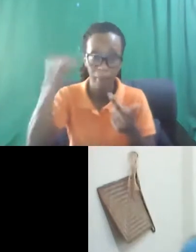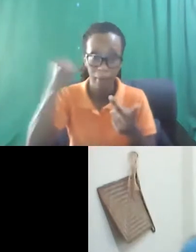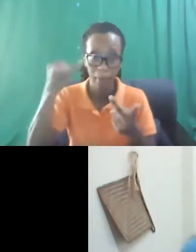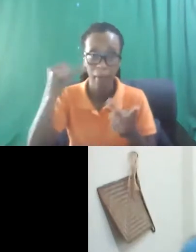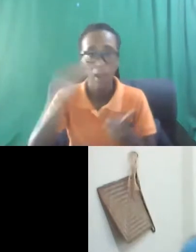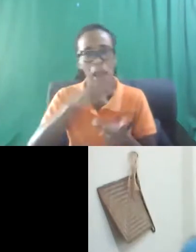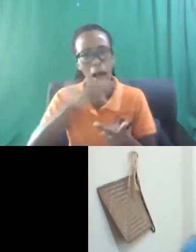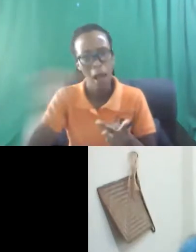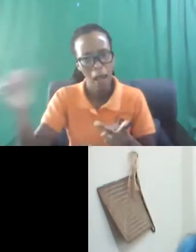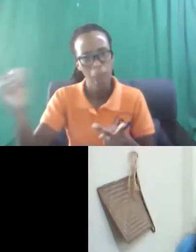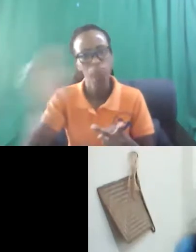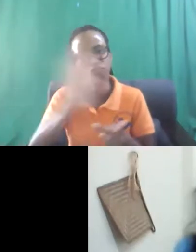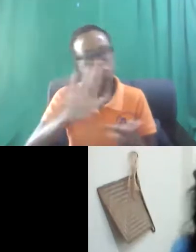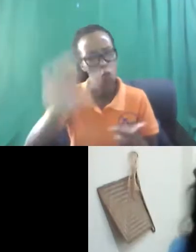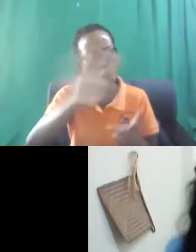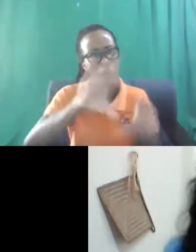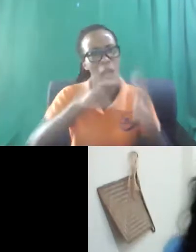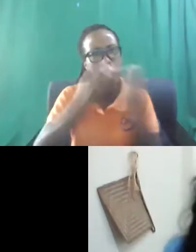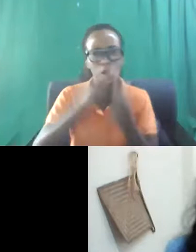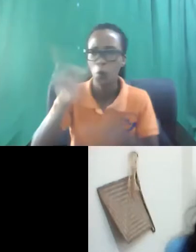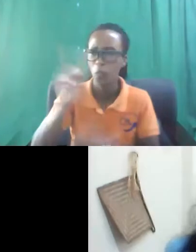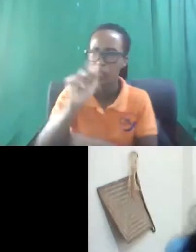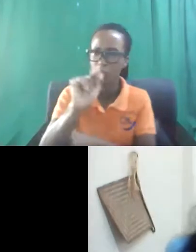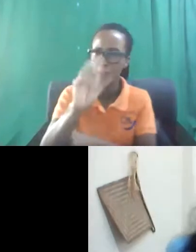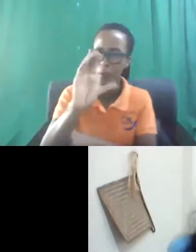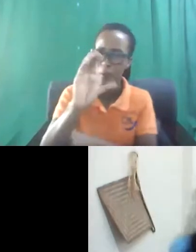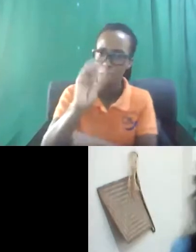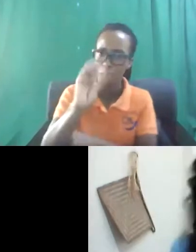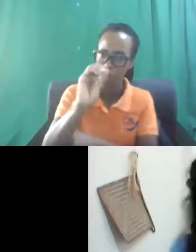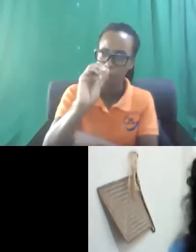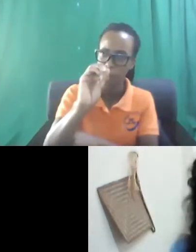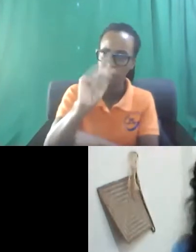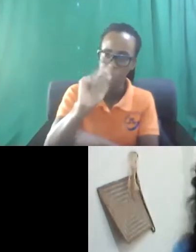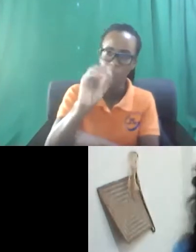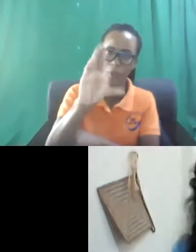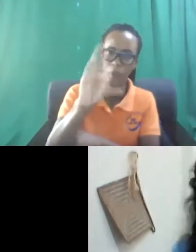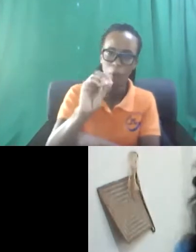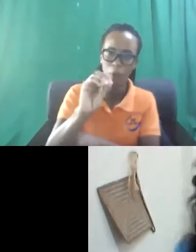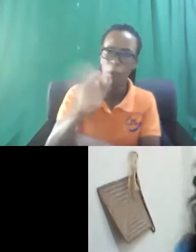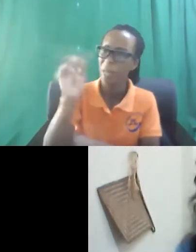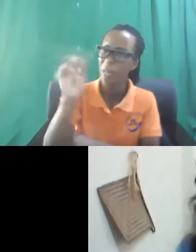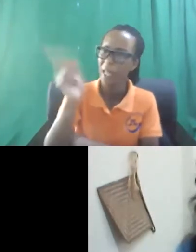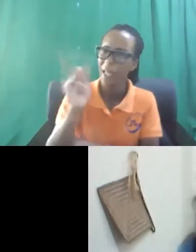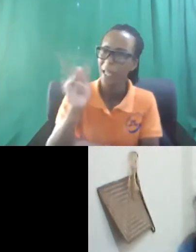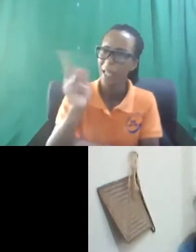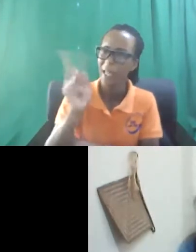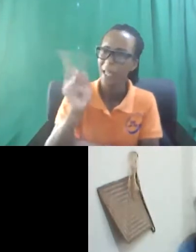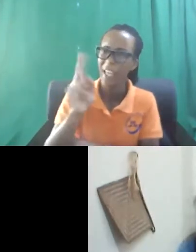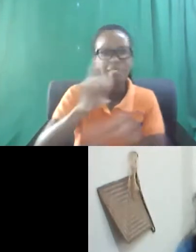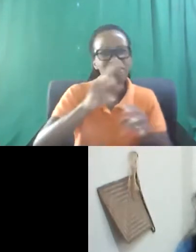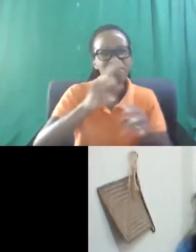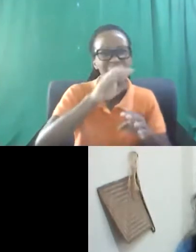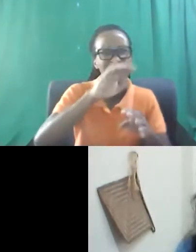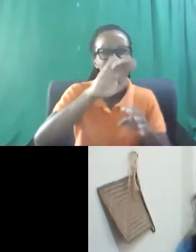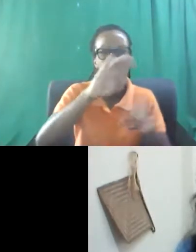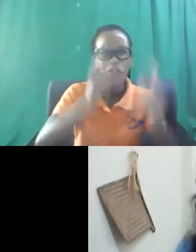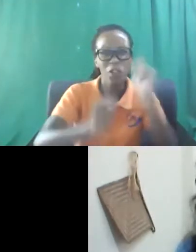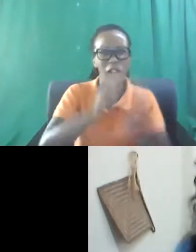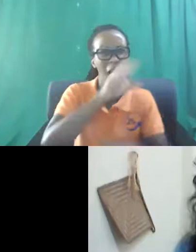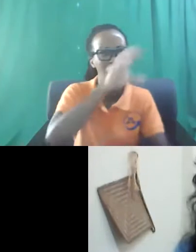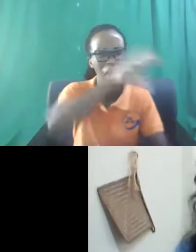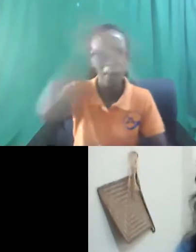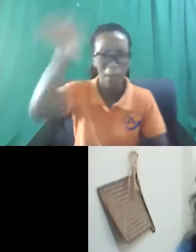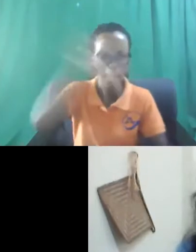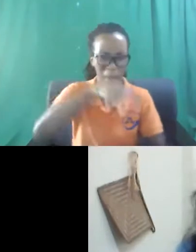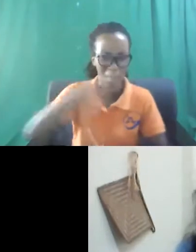our class. We went to Togo to meet, I think we went to various parts of the country on a very small maxi, and